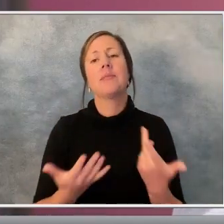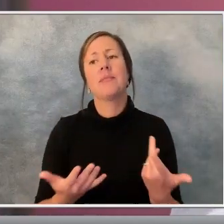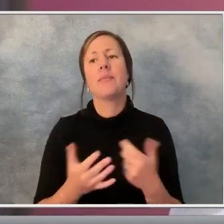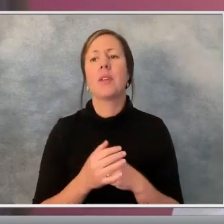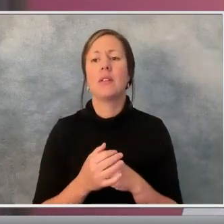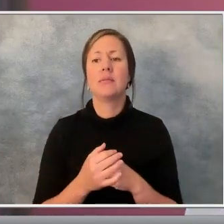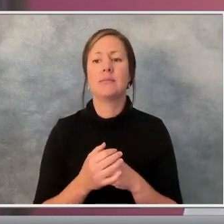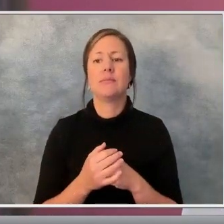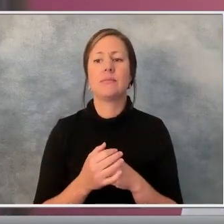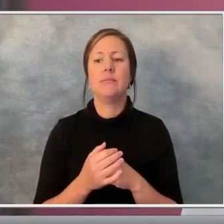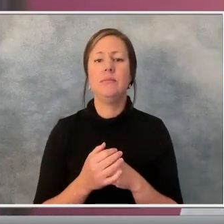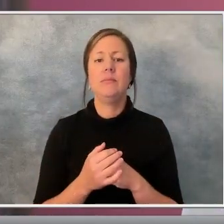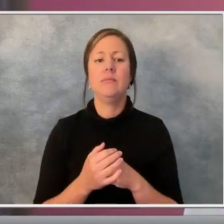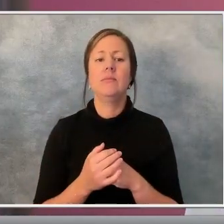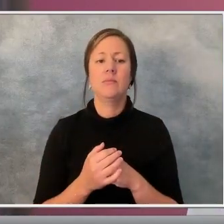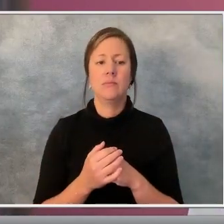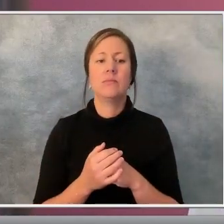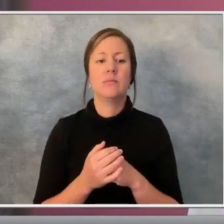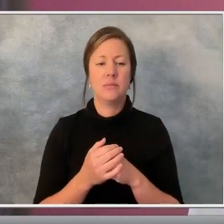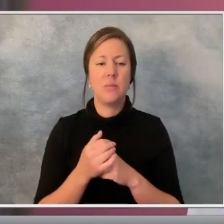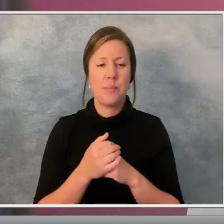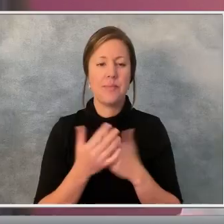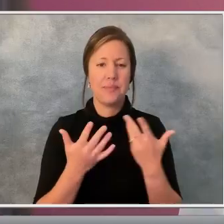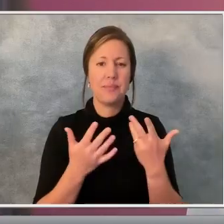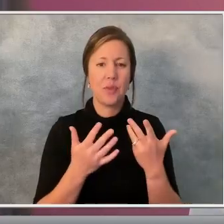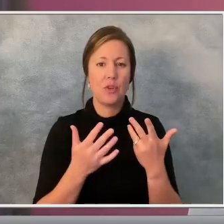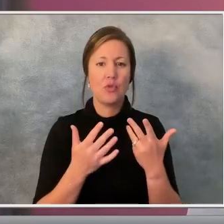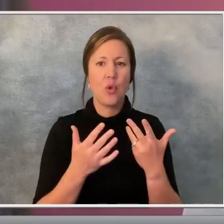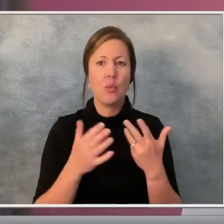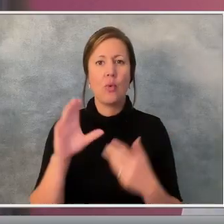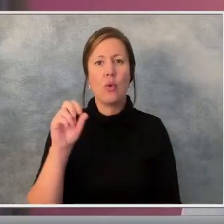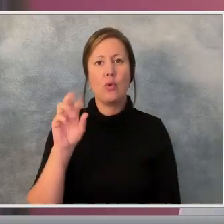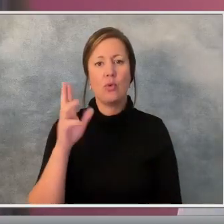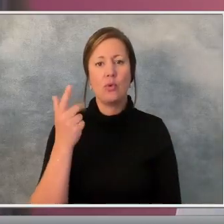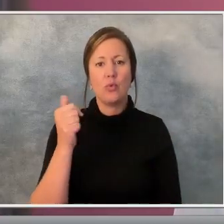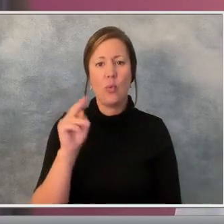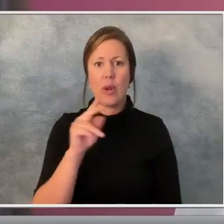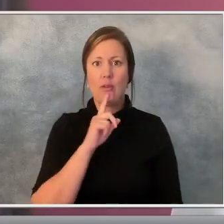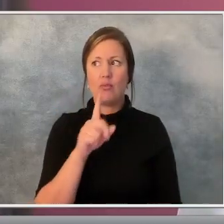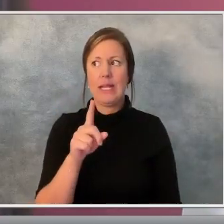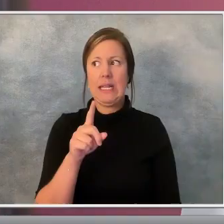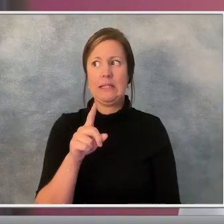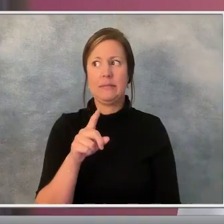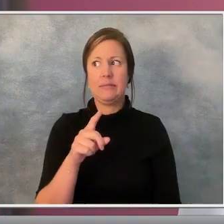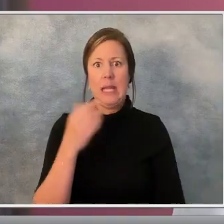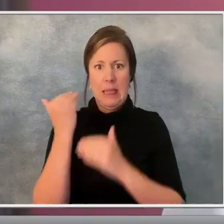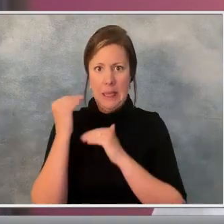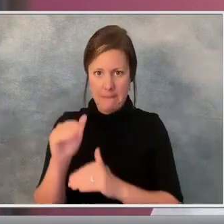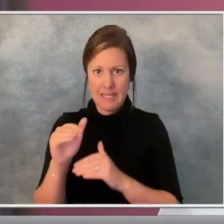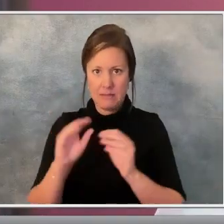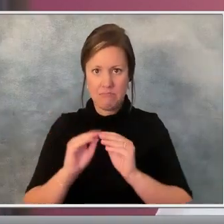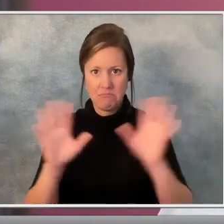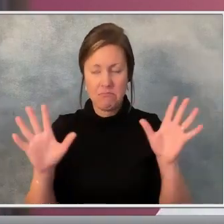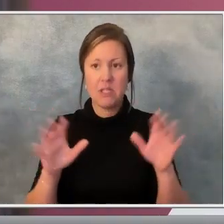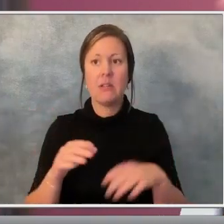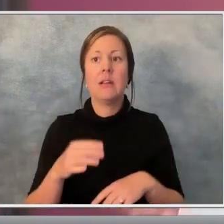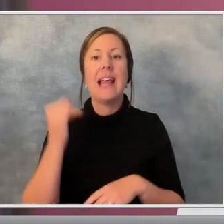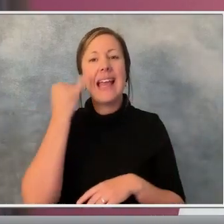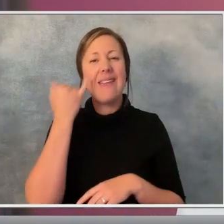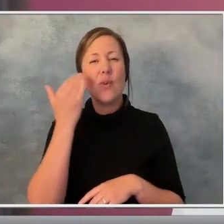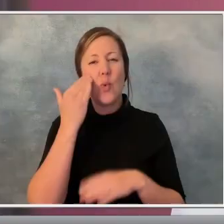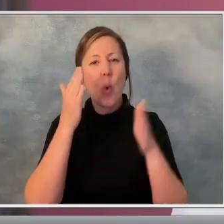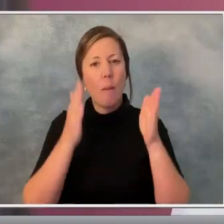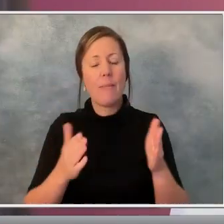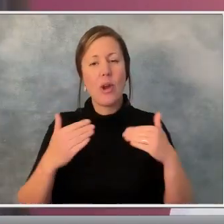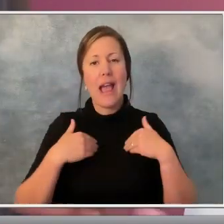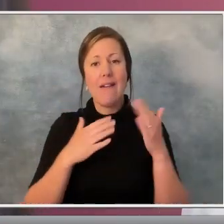concern is a couple of things. So one, solid organs are a limited resource. So obviously, you don't want to transplant if you know somebody has a cancer that